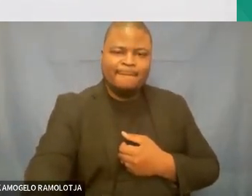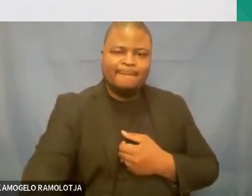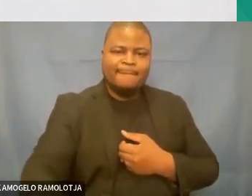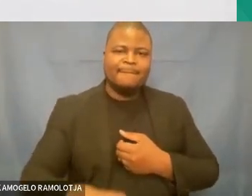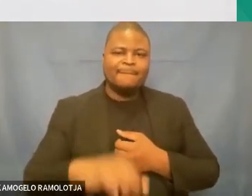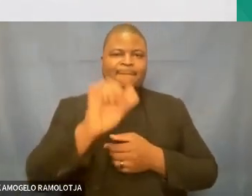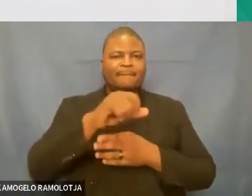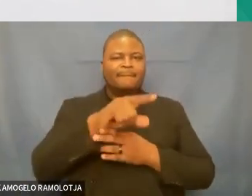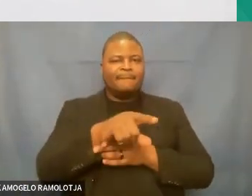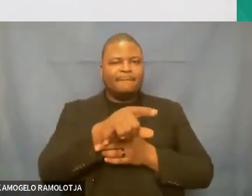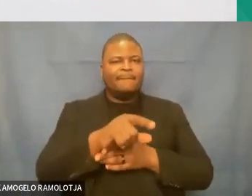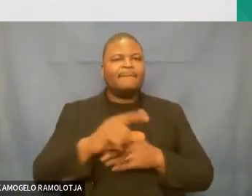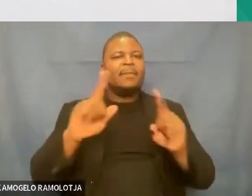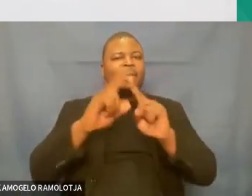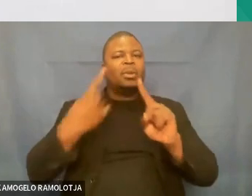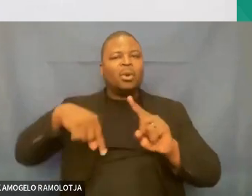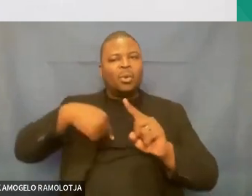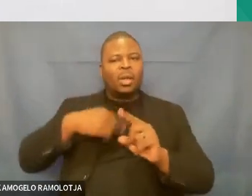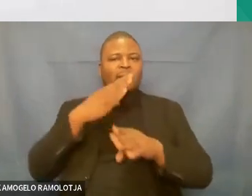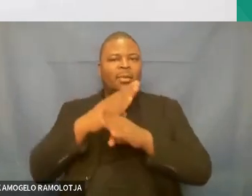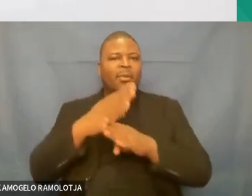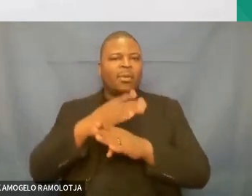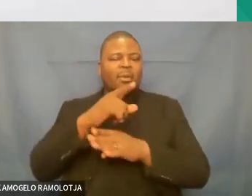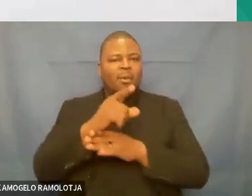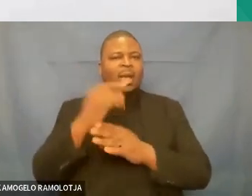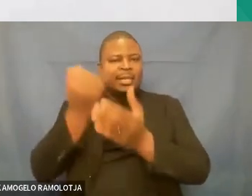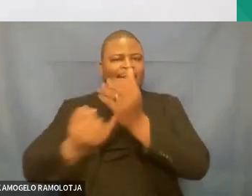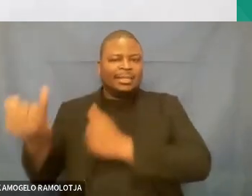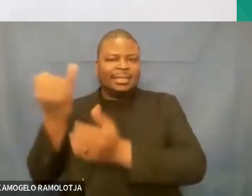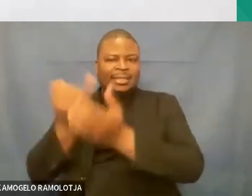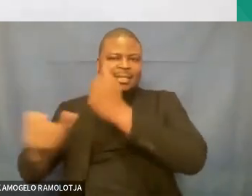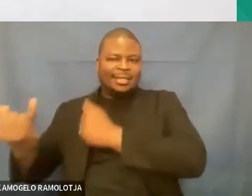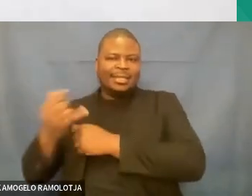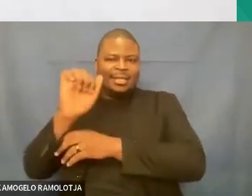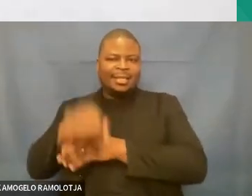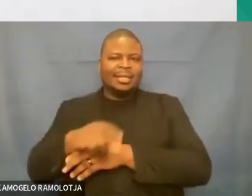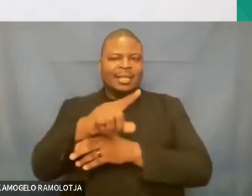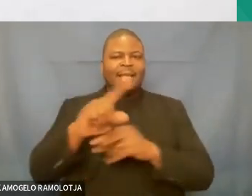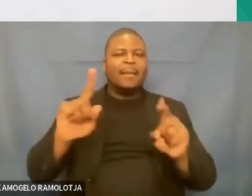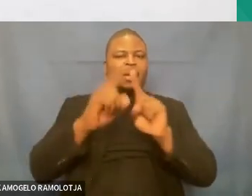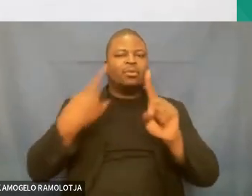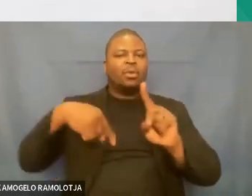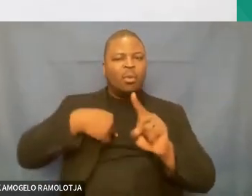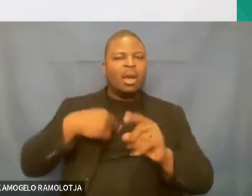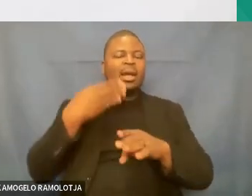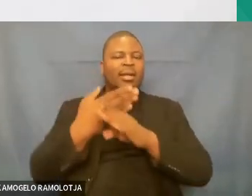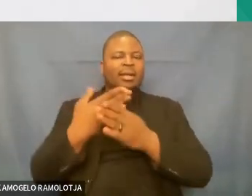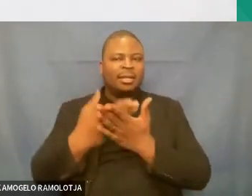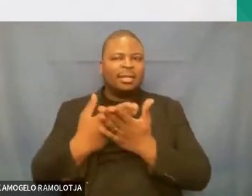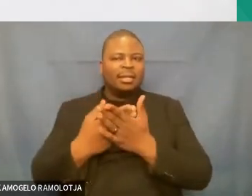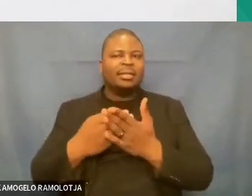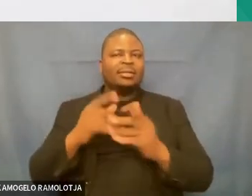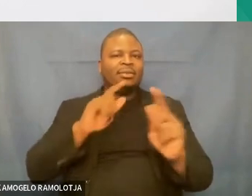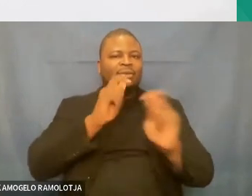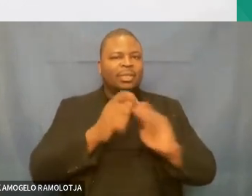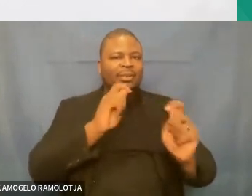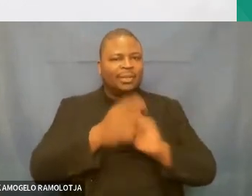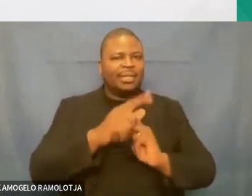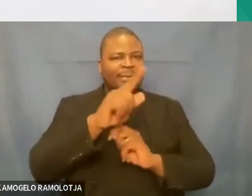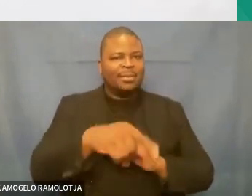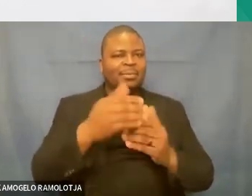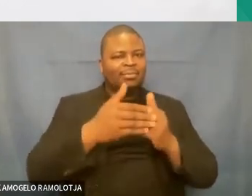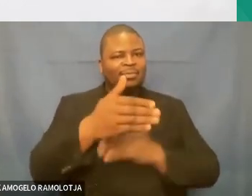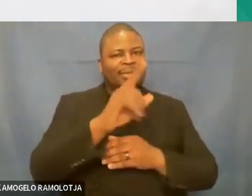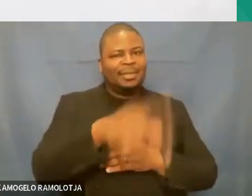also work in silos, and we also assume that everybody understands what we're doing and what the goal is, and we're not bringing everybody into